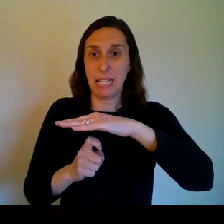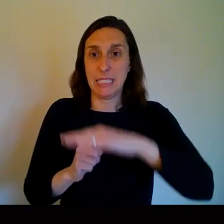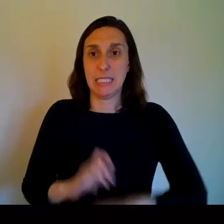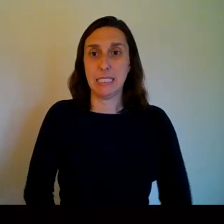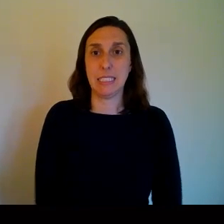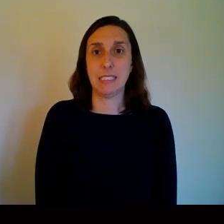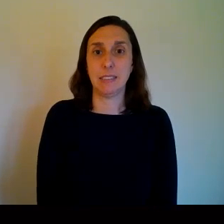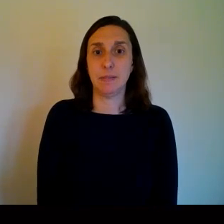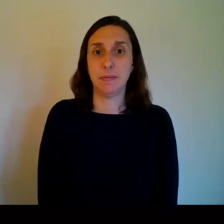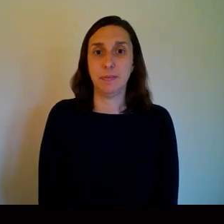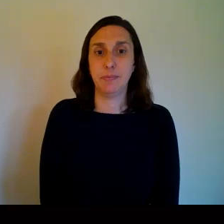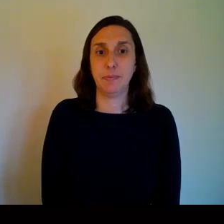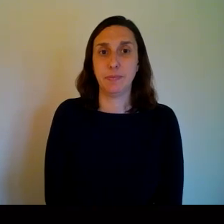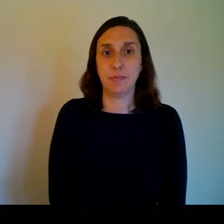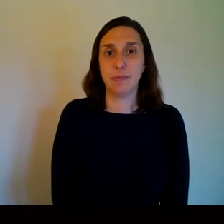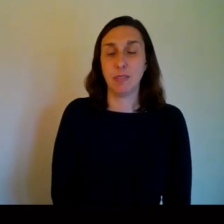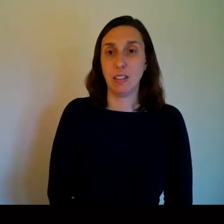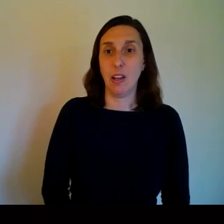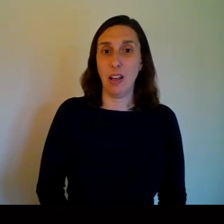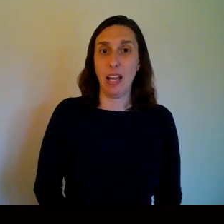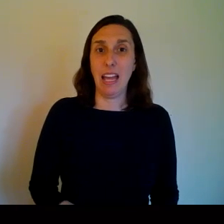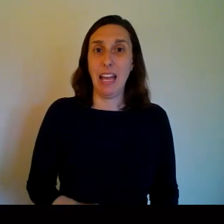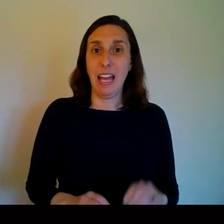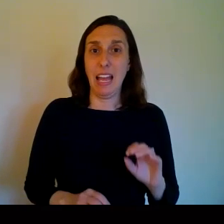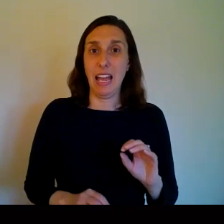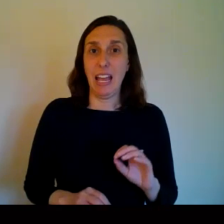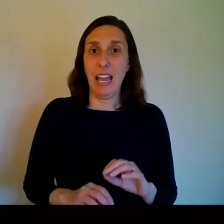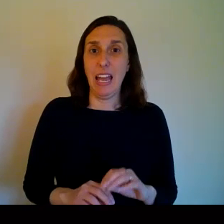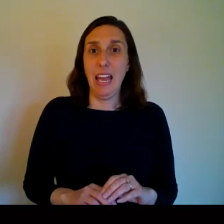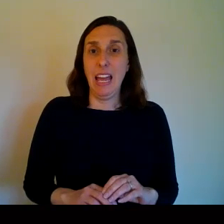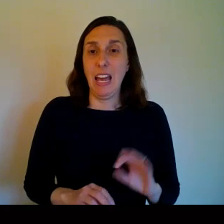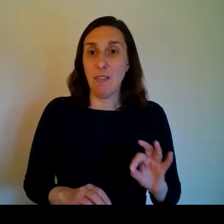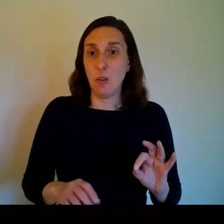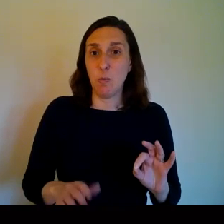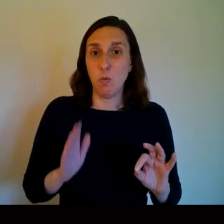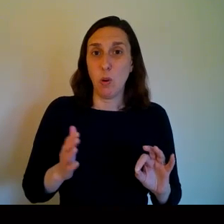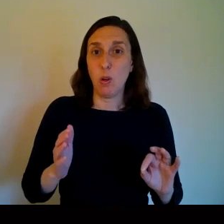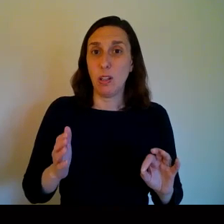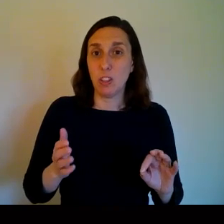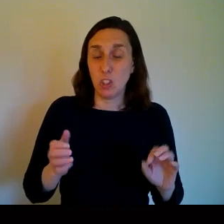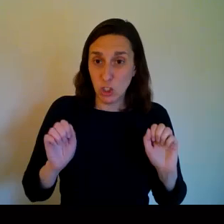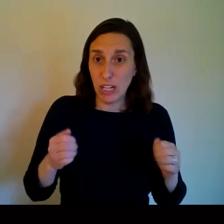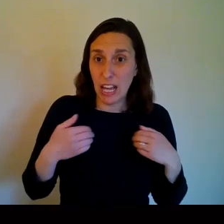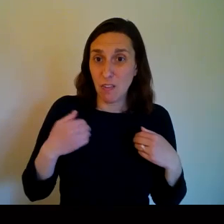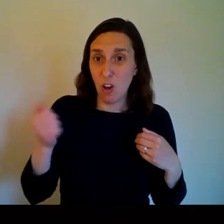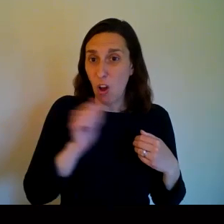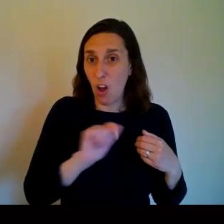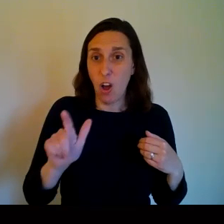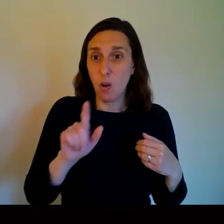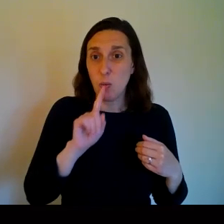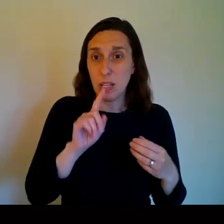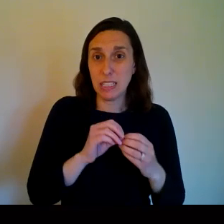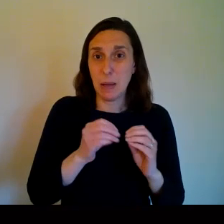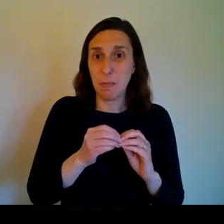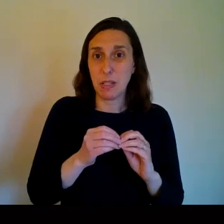Now, f used to take all real numbers, but this new thing, where I compose it of g, is going